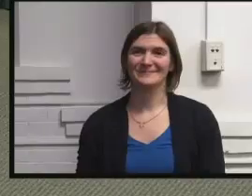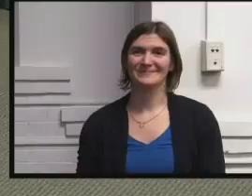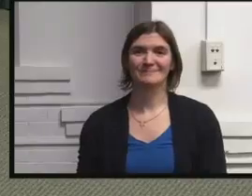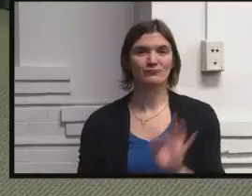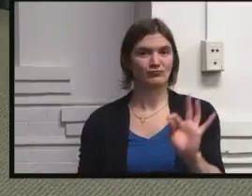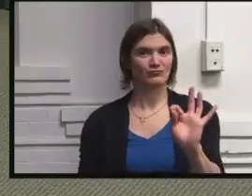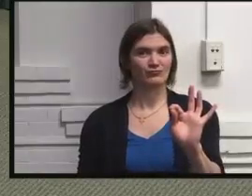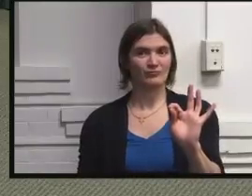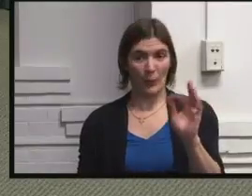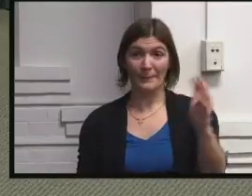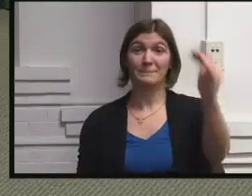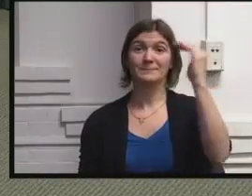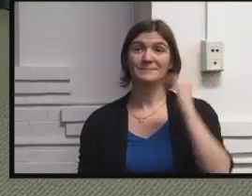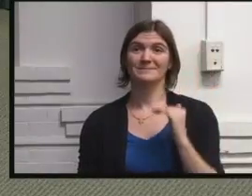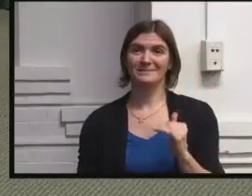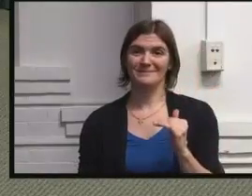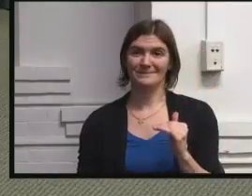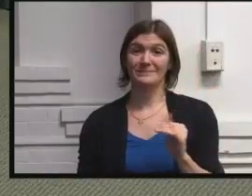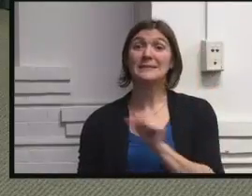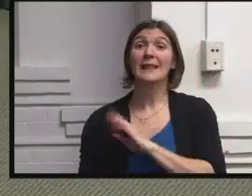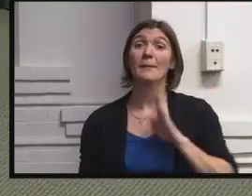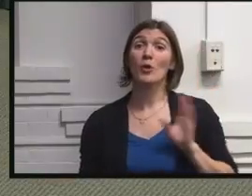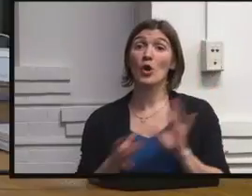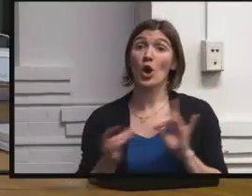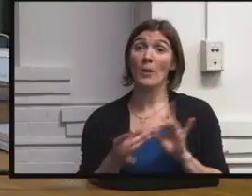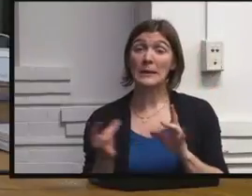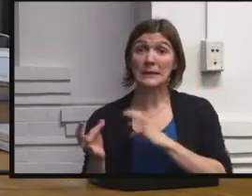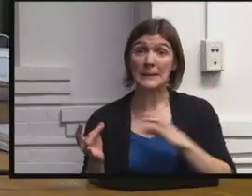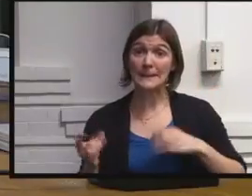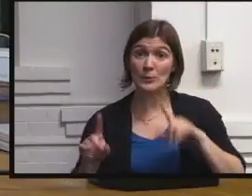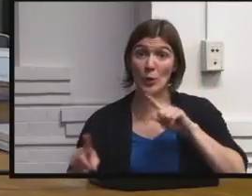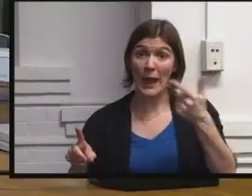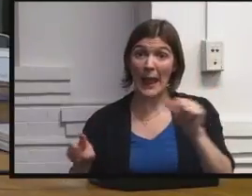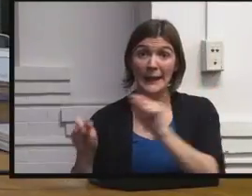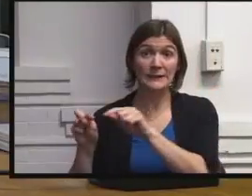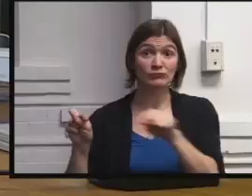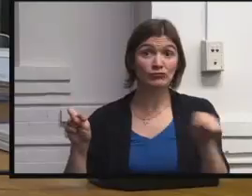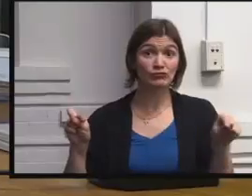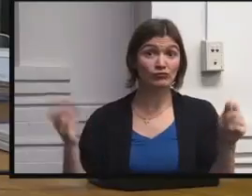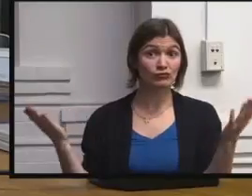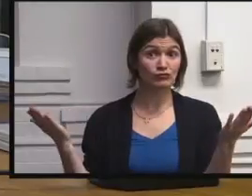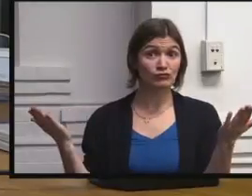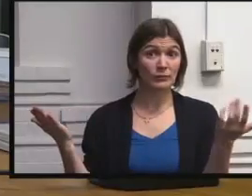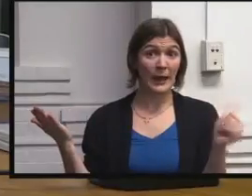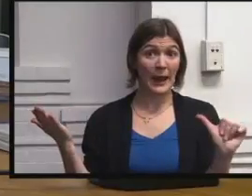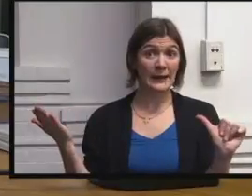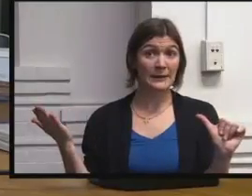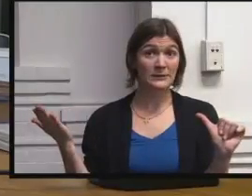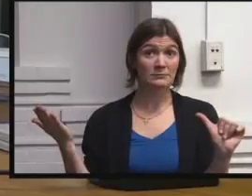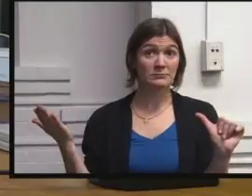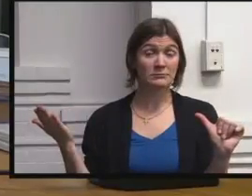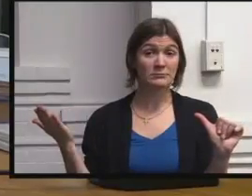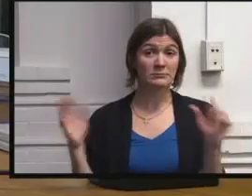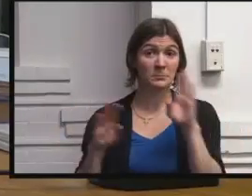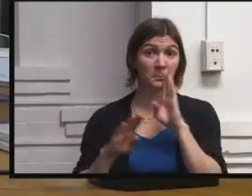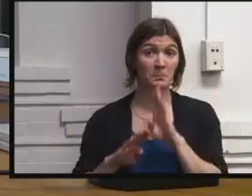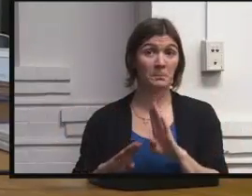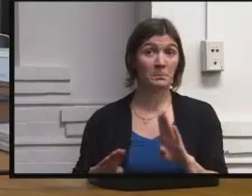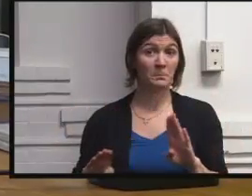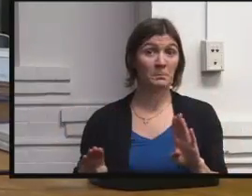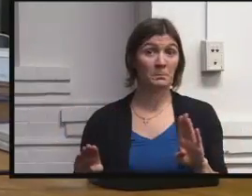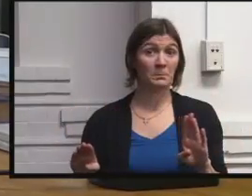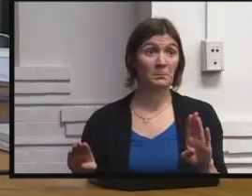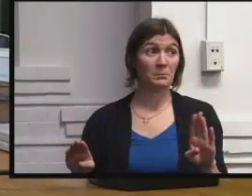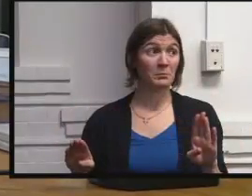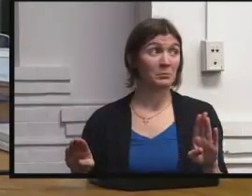Thank you, Peter. Next matter on the agenda is Select Board comments and committee reports. Anybody on Select Board have any comments or committee reports?